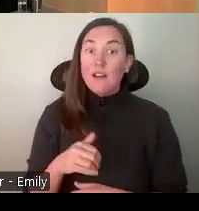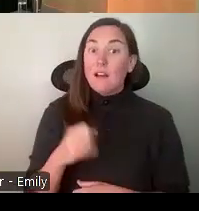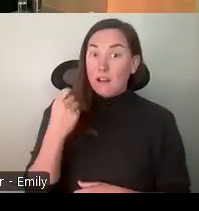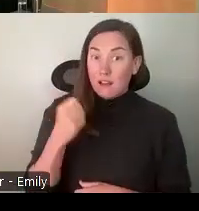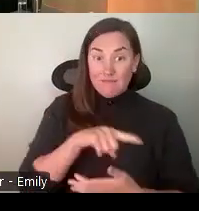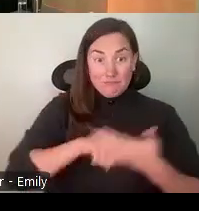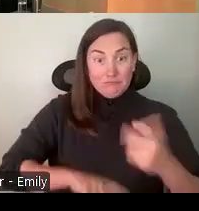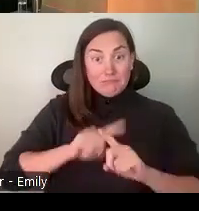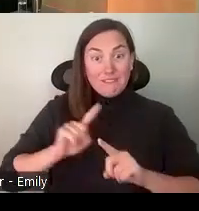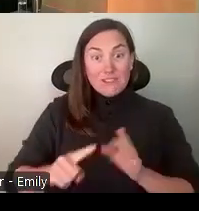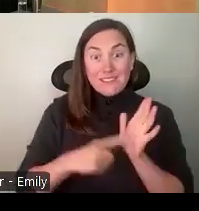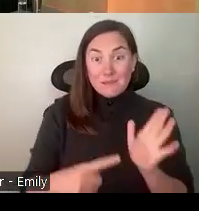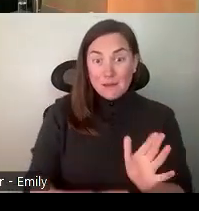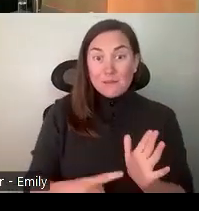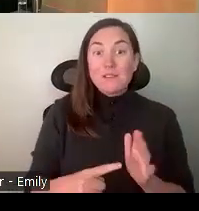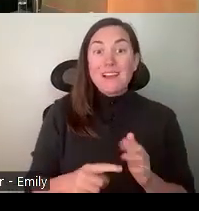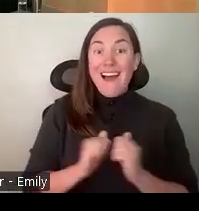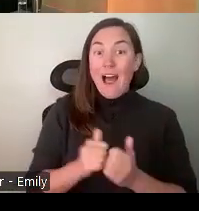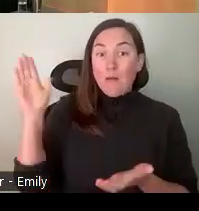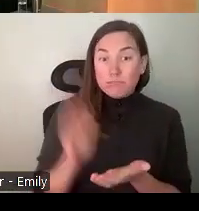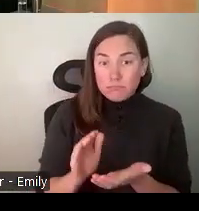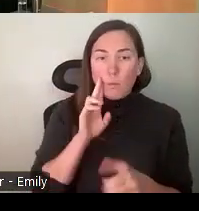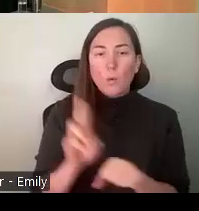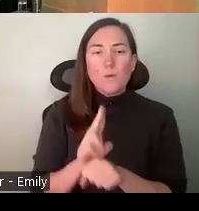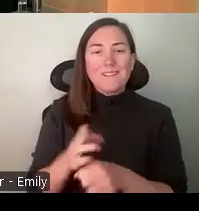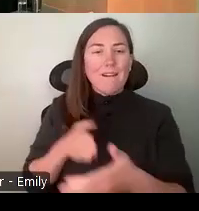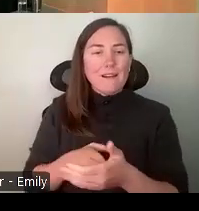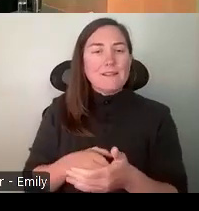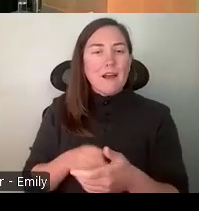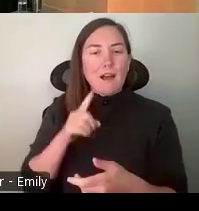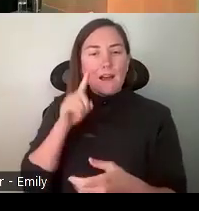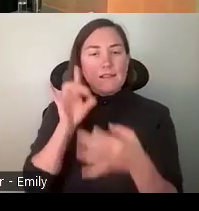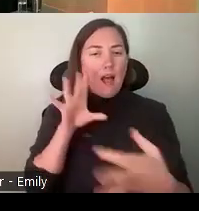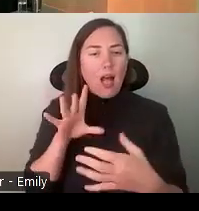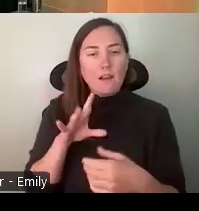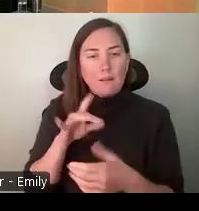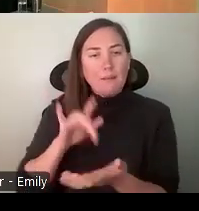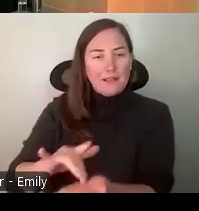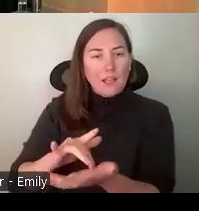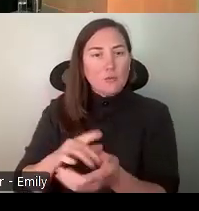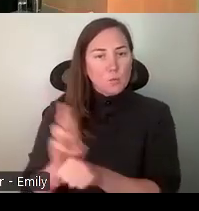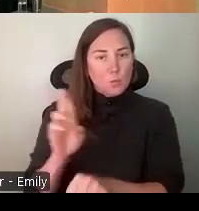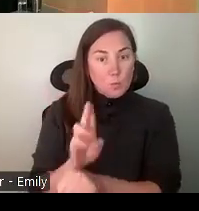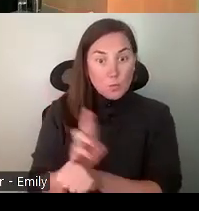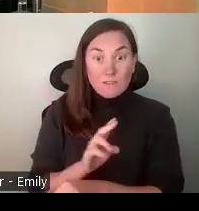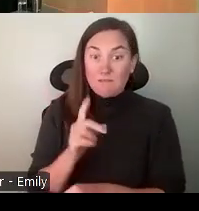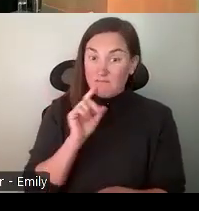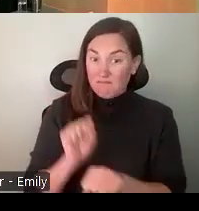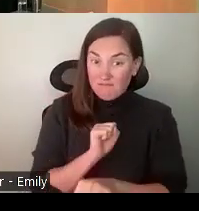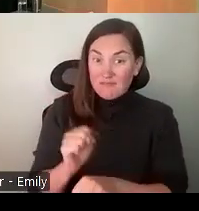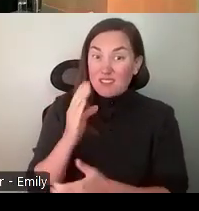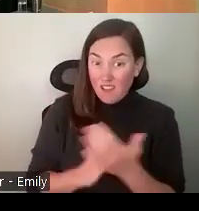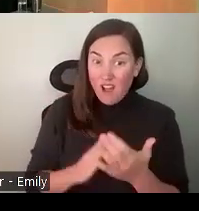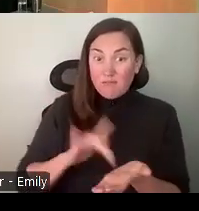these types of symptoms from antipsychotic medication. And indeed, for some, these medications are literally